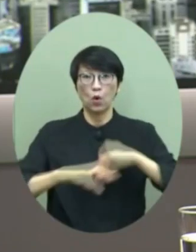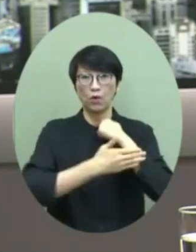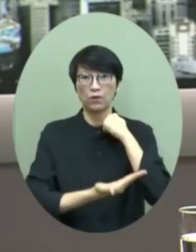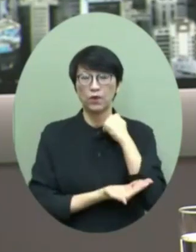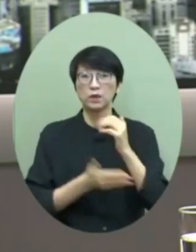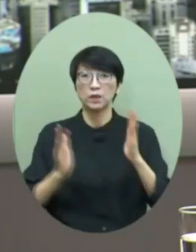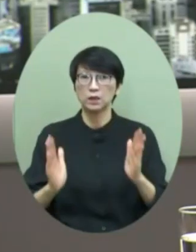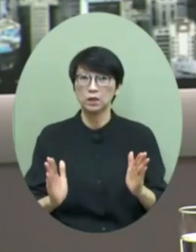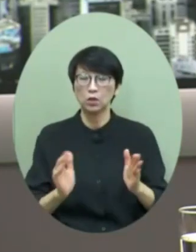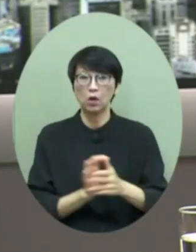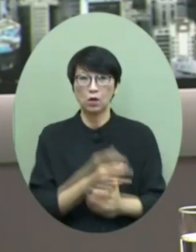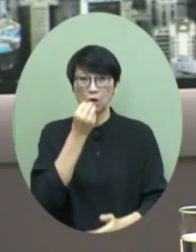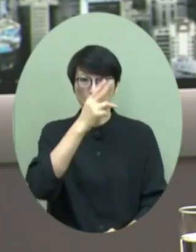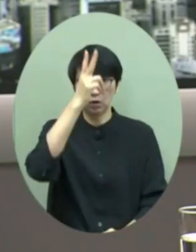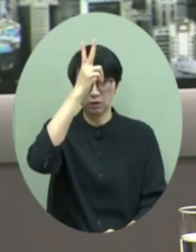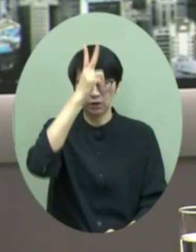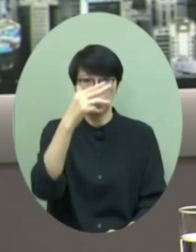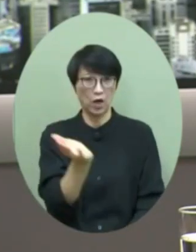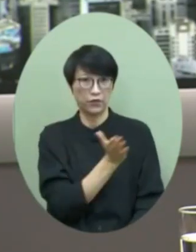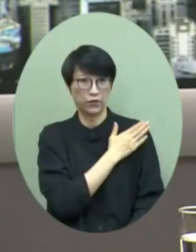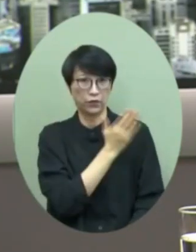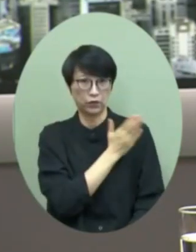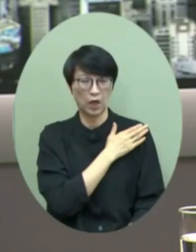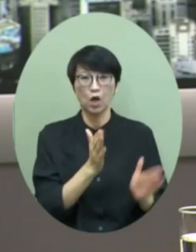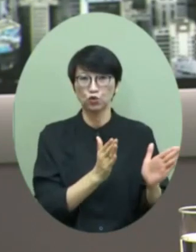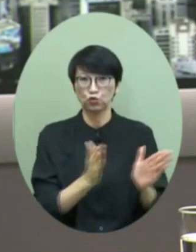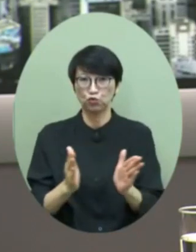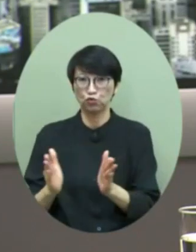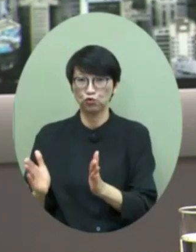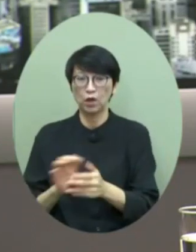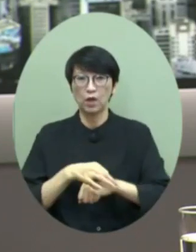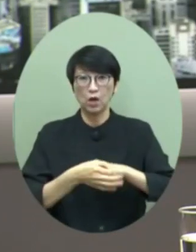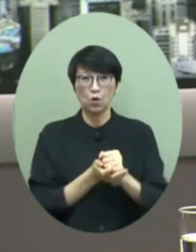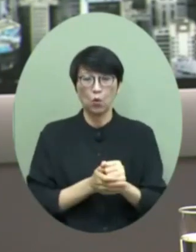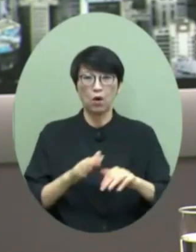cases concerning offence endangering national security in accordance with the law.